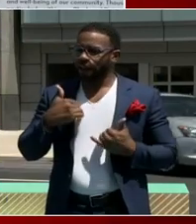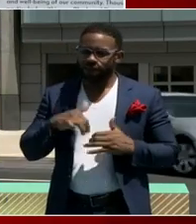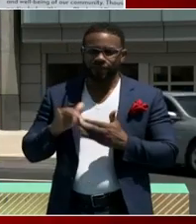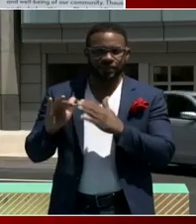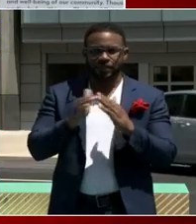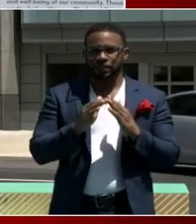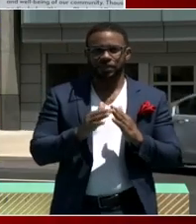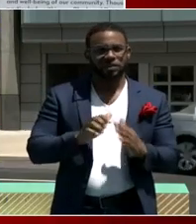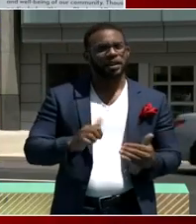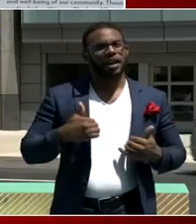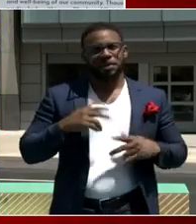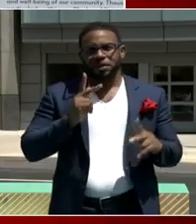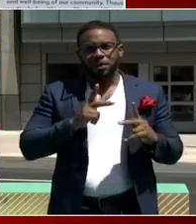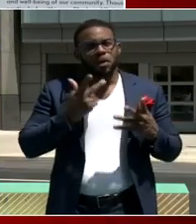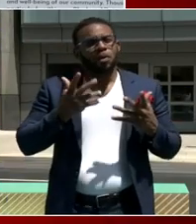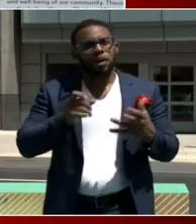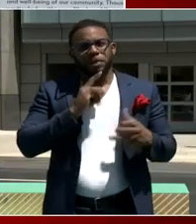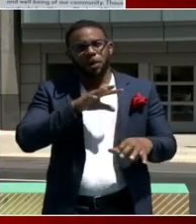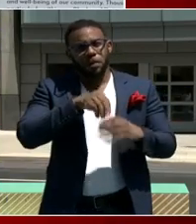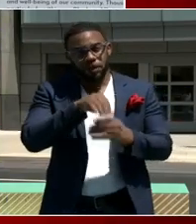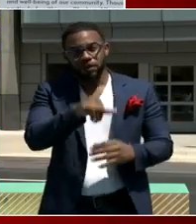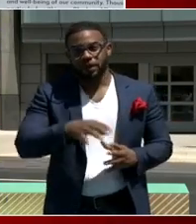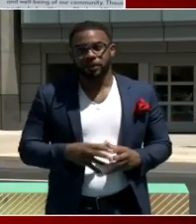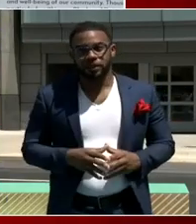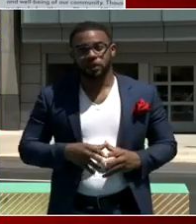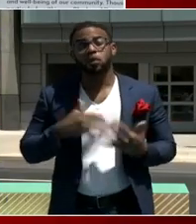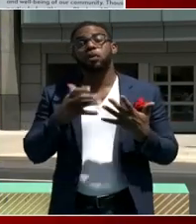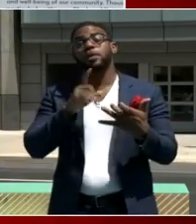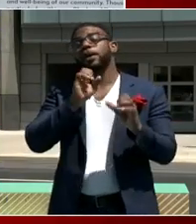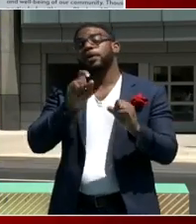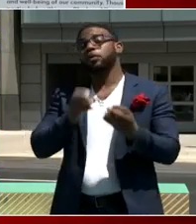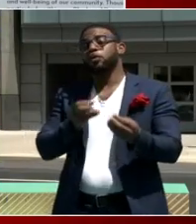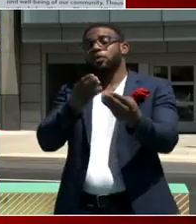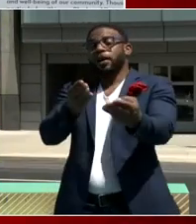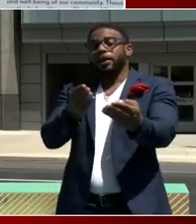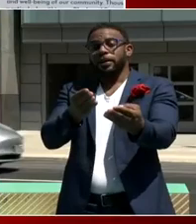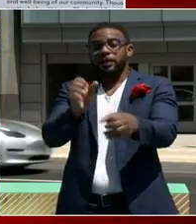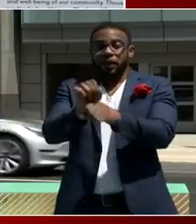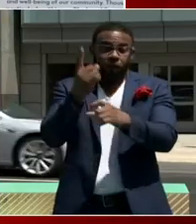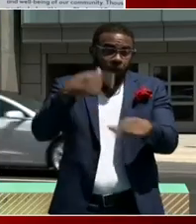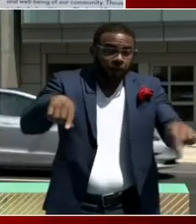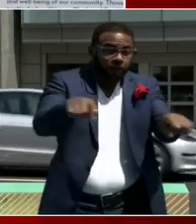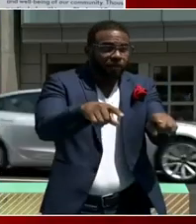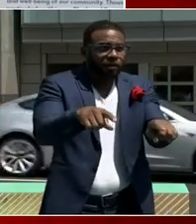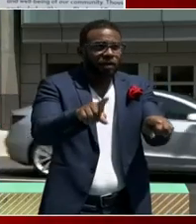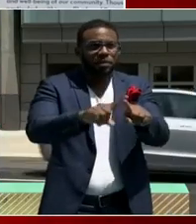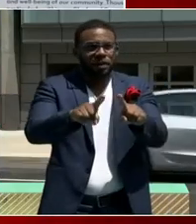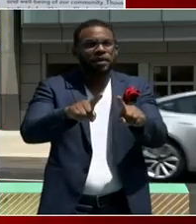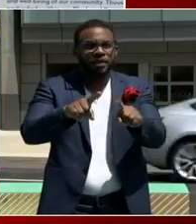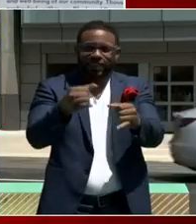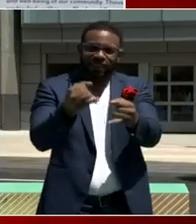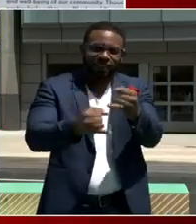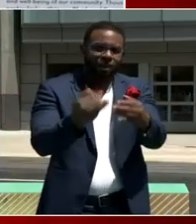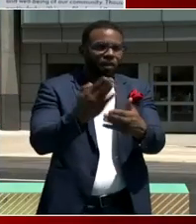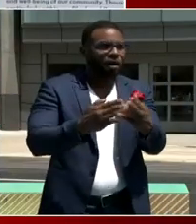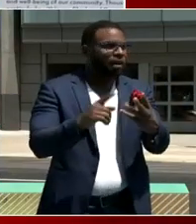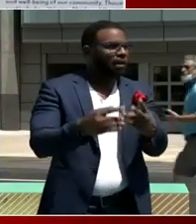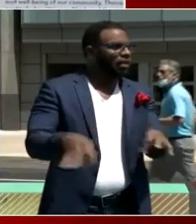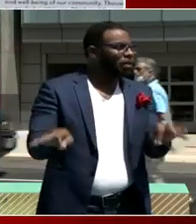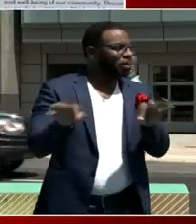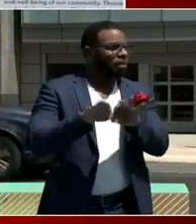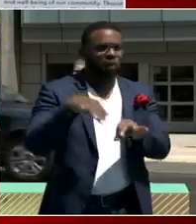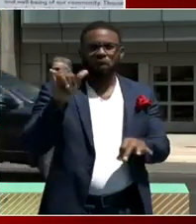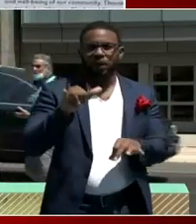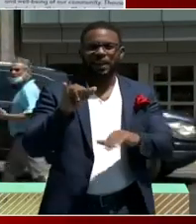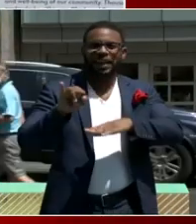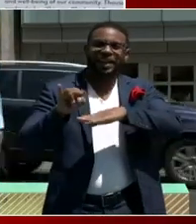this city. We have the people that want to be a part of that. We want to be able to provide the jobs for them. But the last pillar, which is so important,